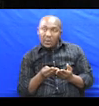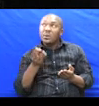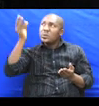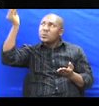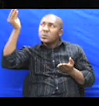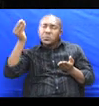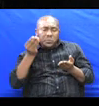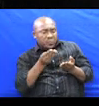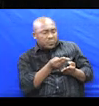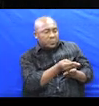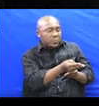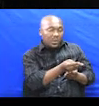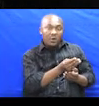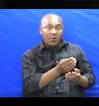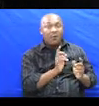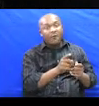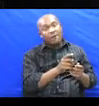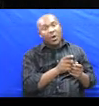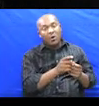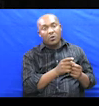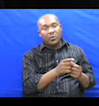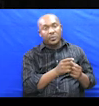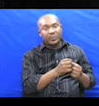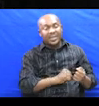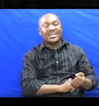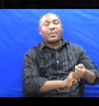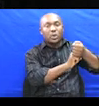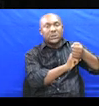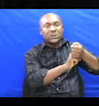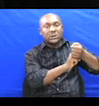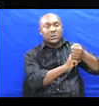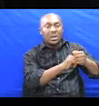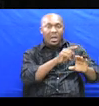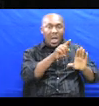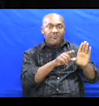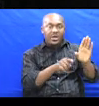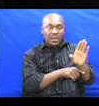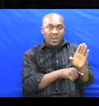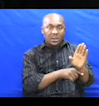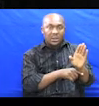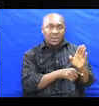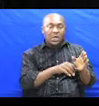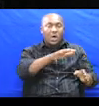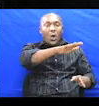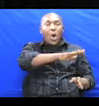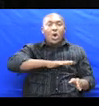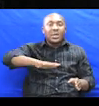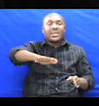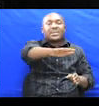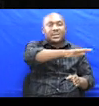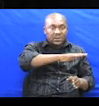Few expenses were set aside by the European governments in Europe for the running of African